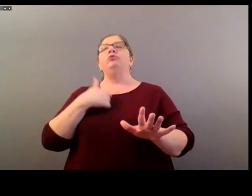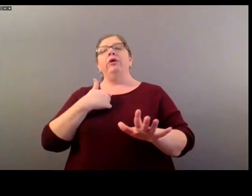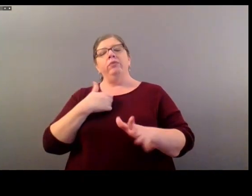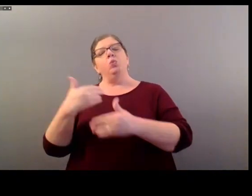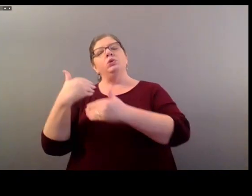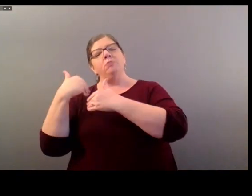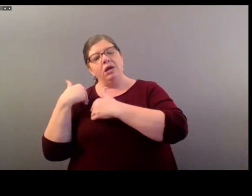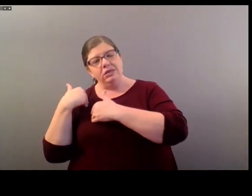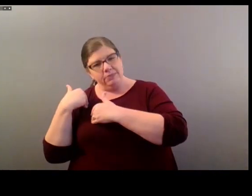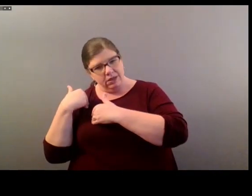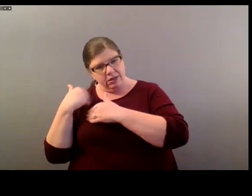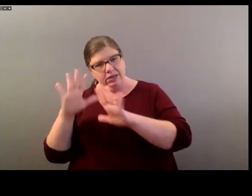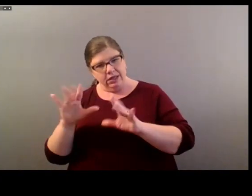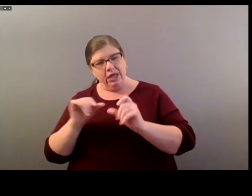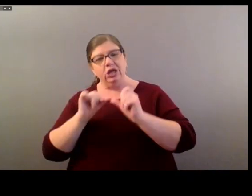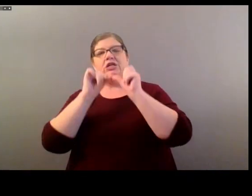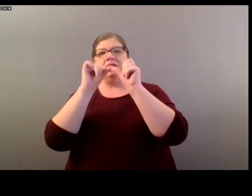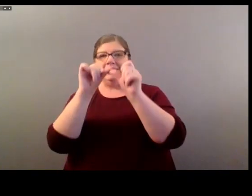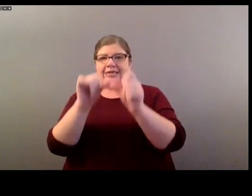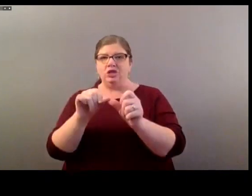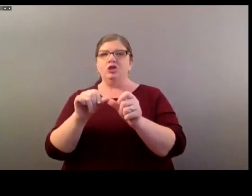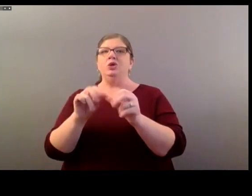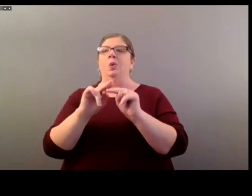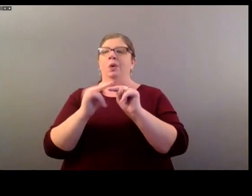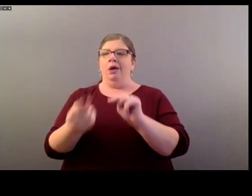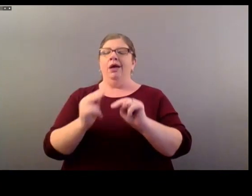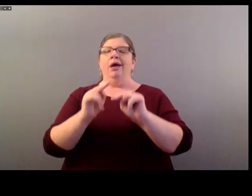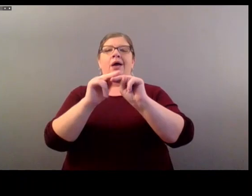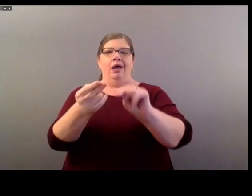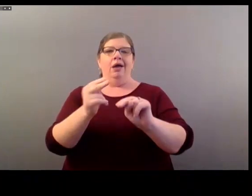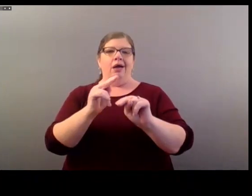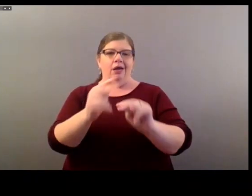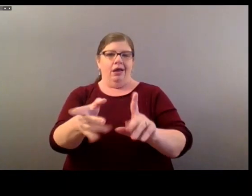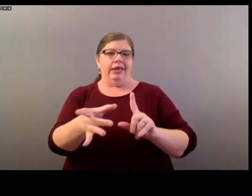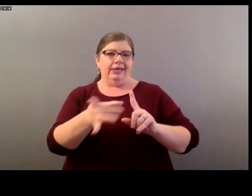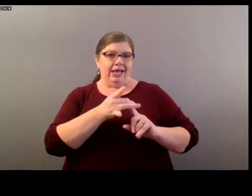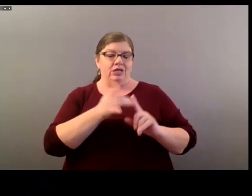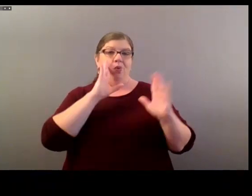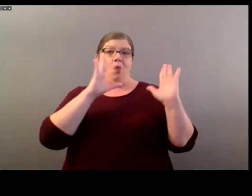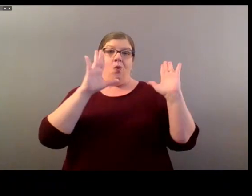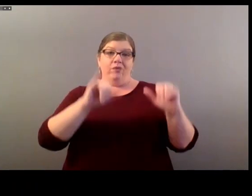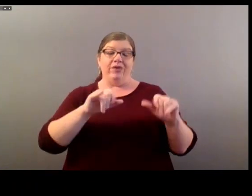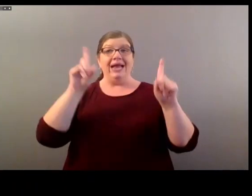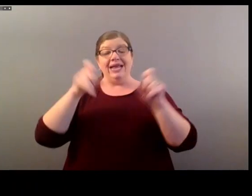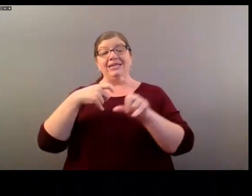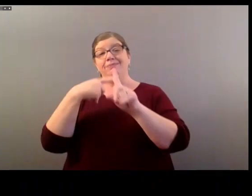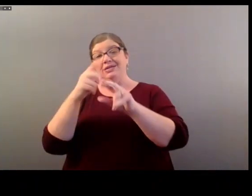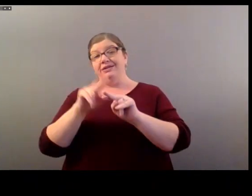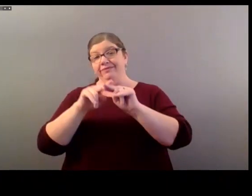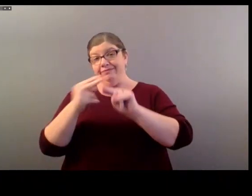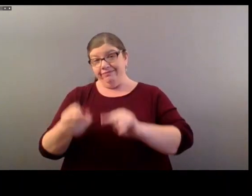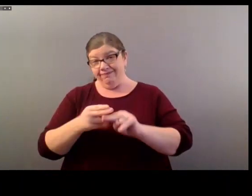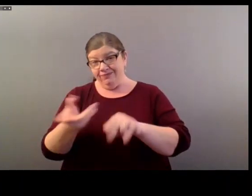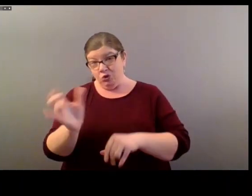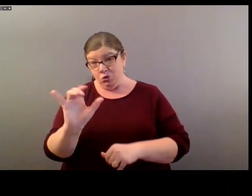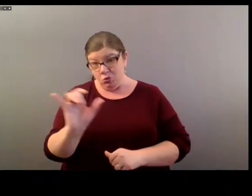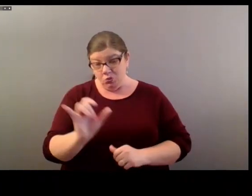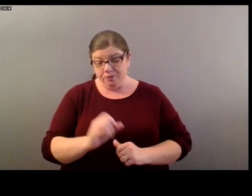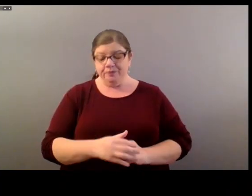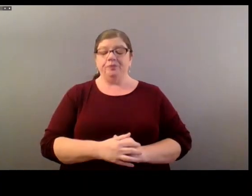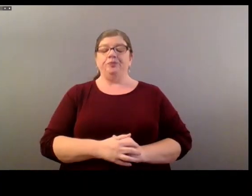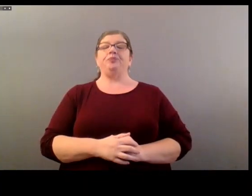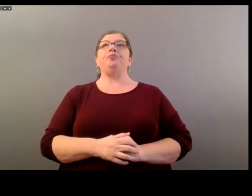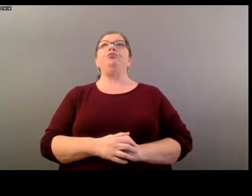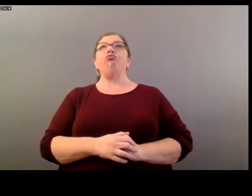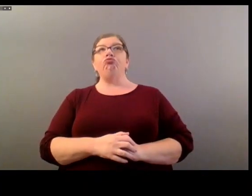and continue the downward trend in cases and testing positivity. Um, with regards